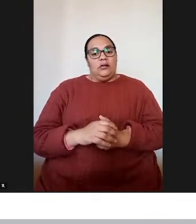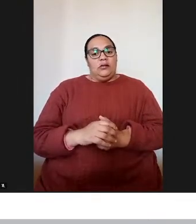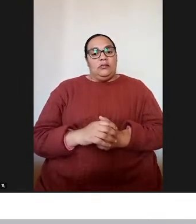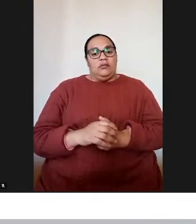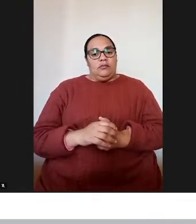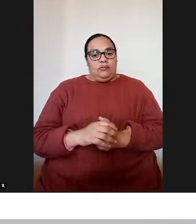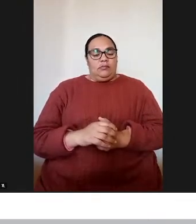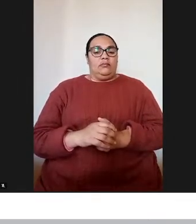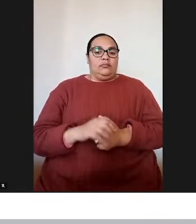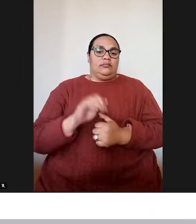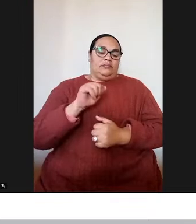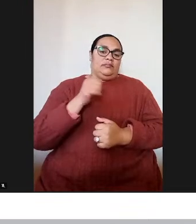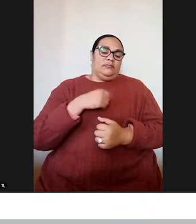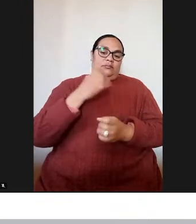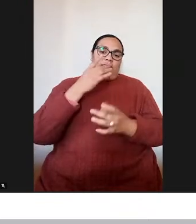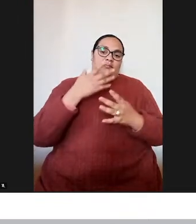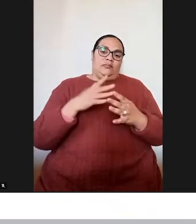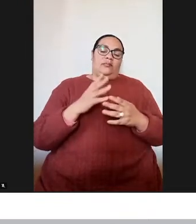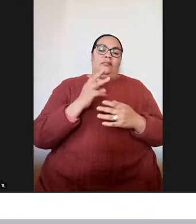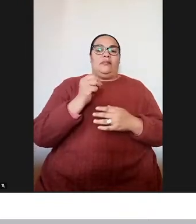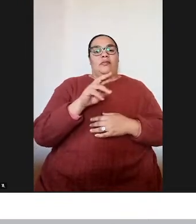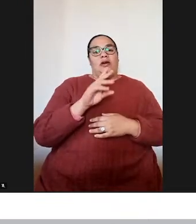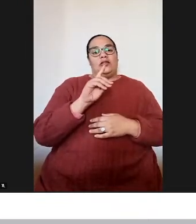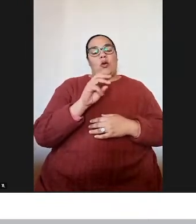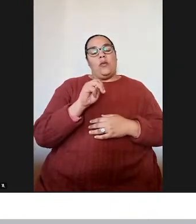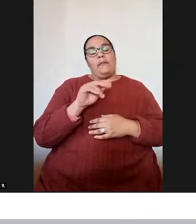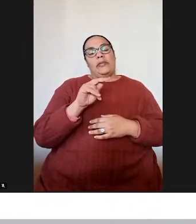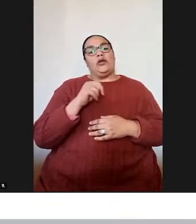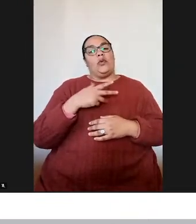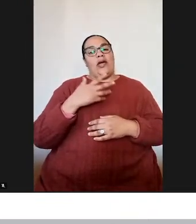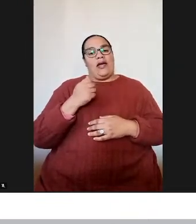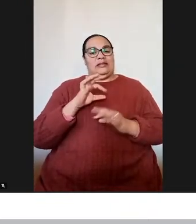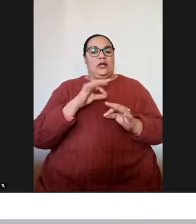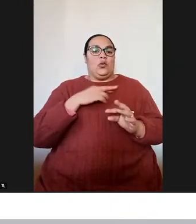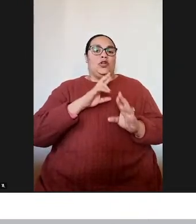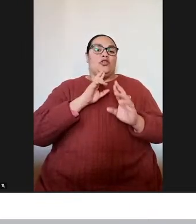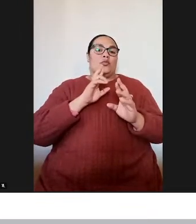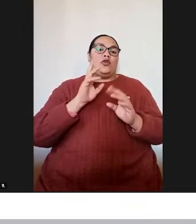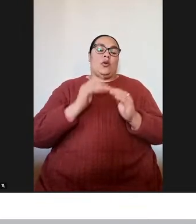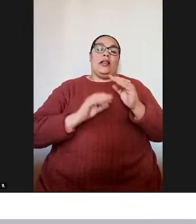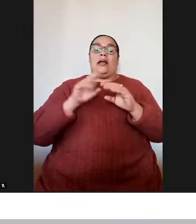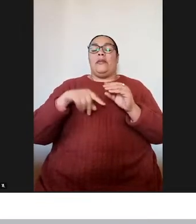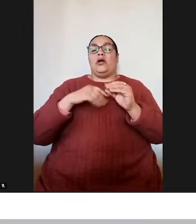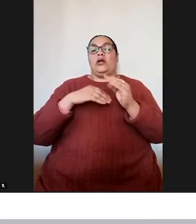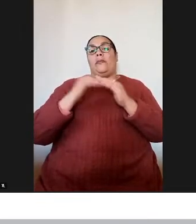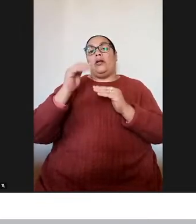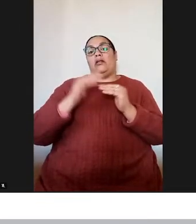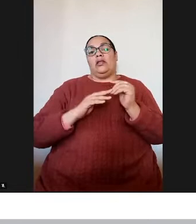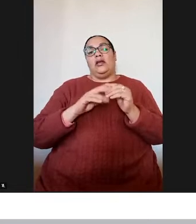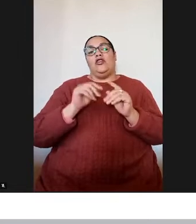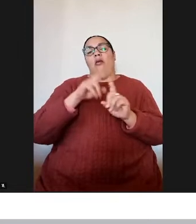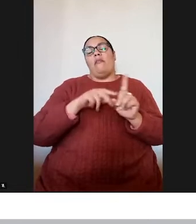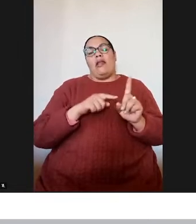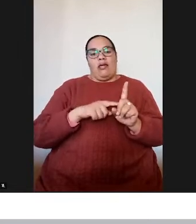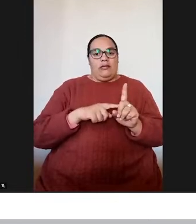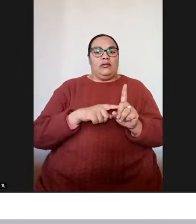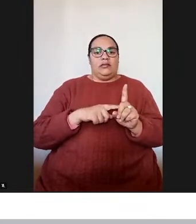Yes, I think I've indicated, Mr. Doman, that we've got that and we're responding in terms of building compliance.